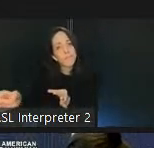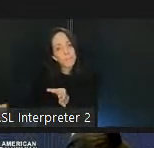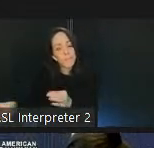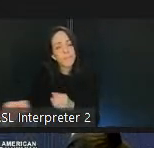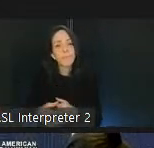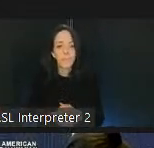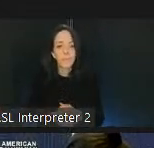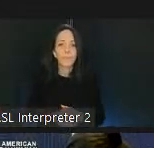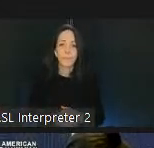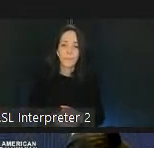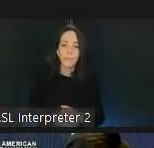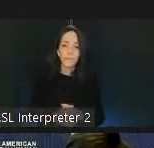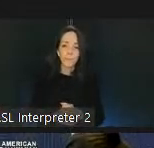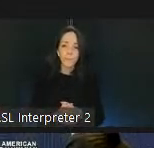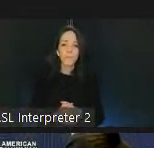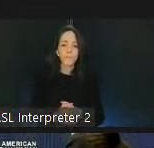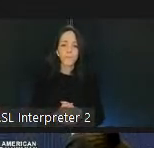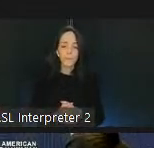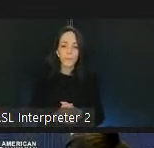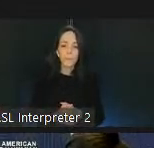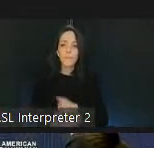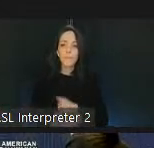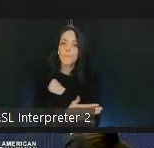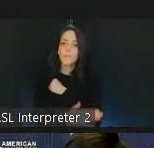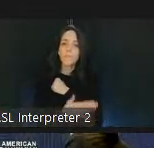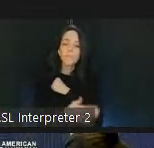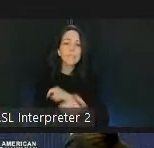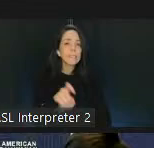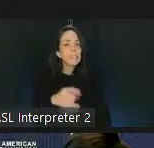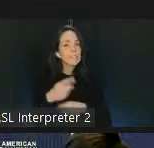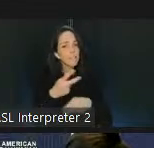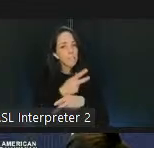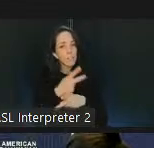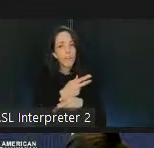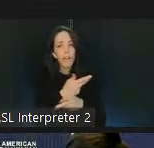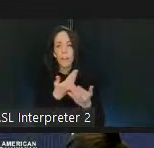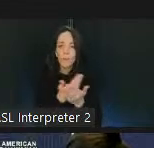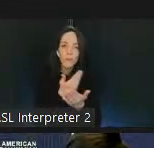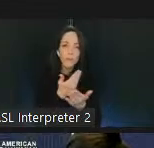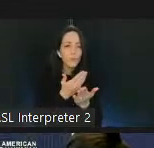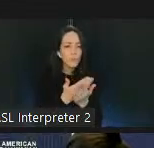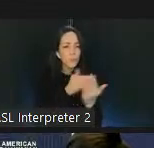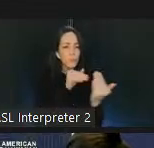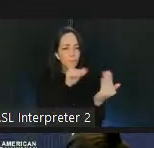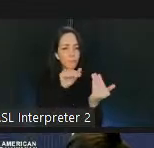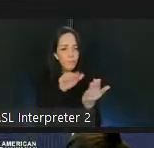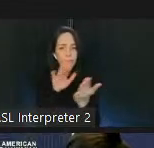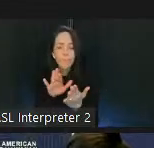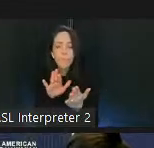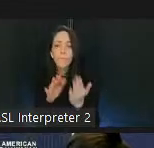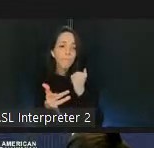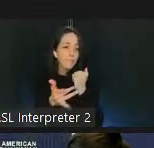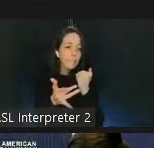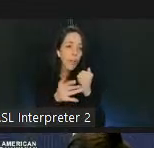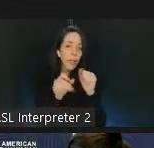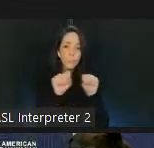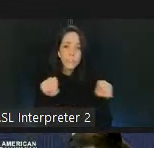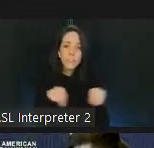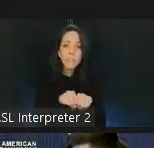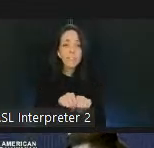Within this context, the county will need to explore strategic investments in technology systems as